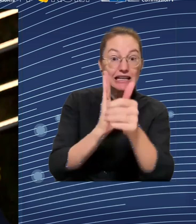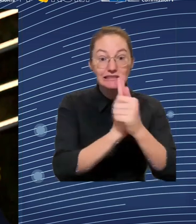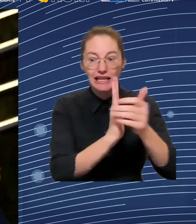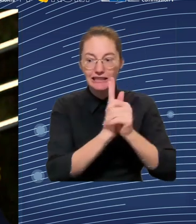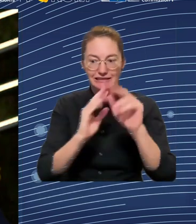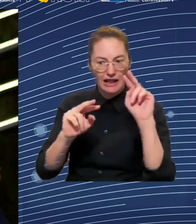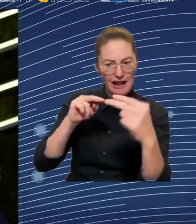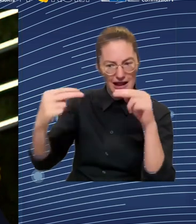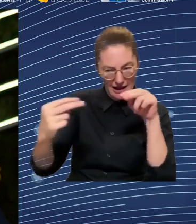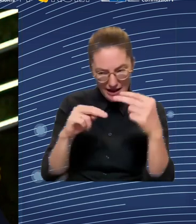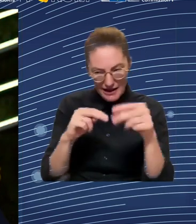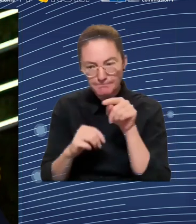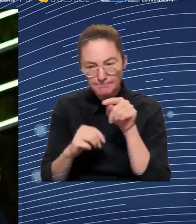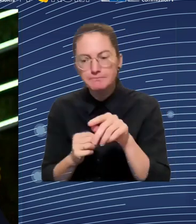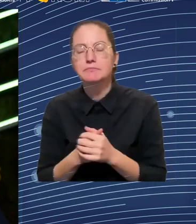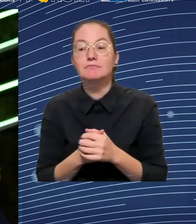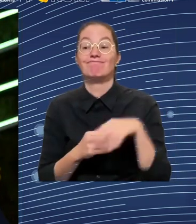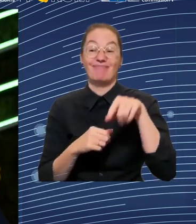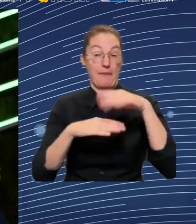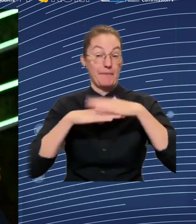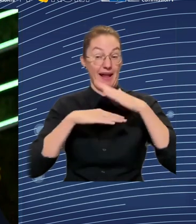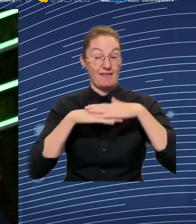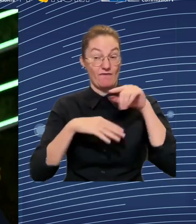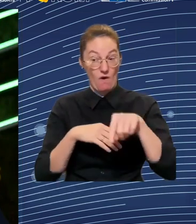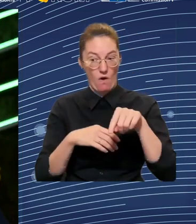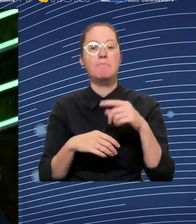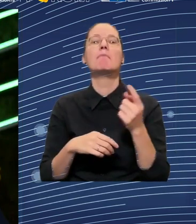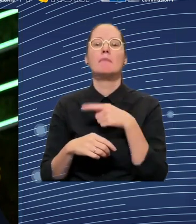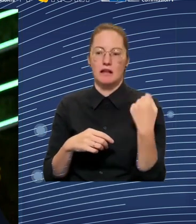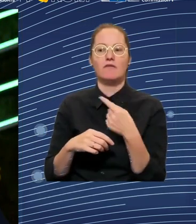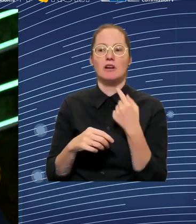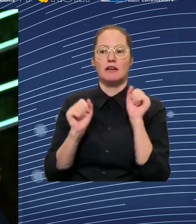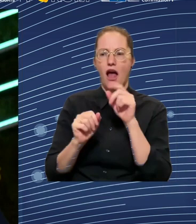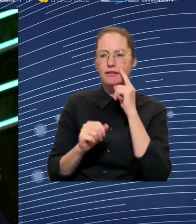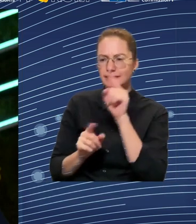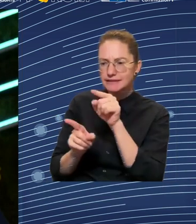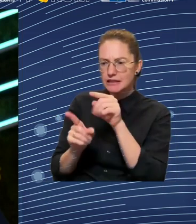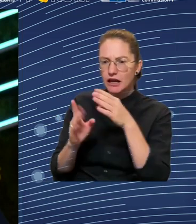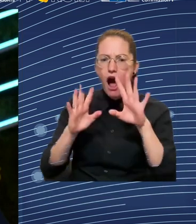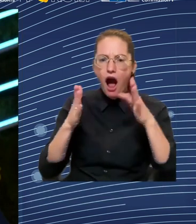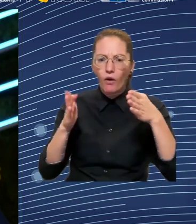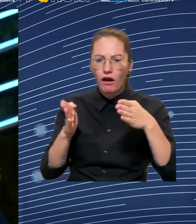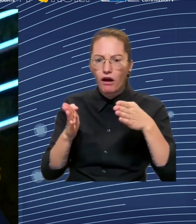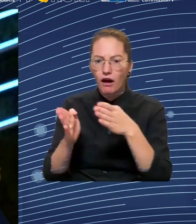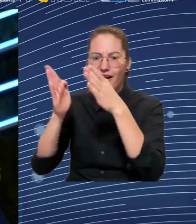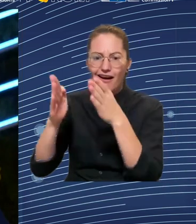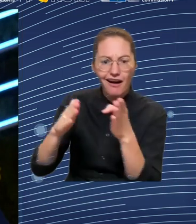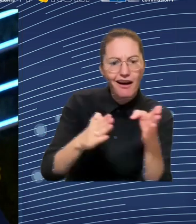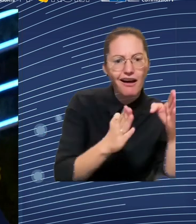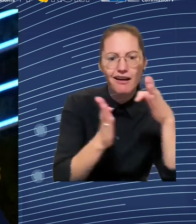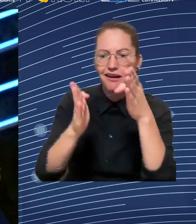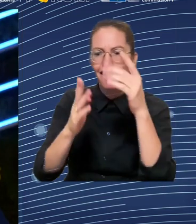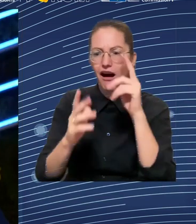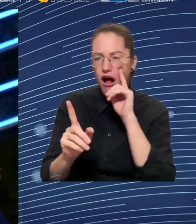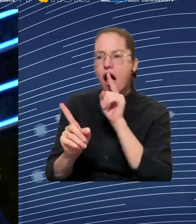on gender gap in particular, and I was just listening to the presentation earlier, and we just published some insight about women